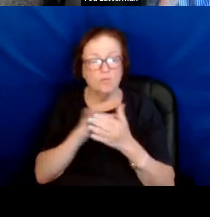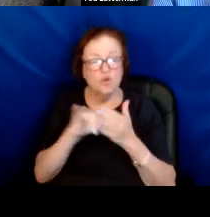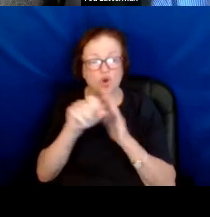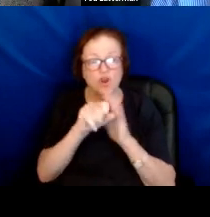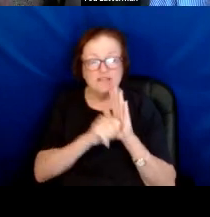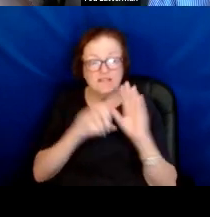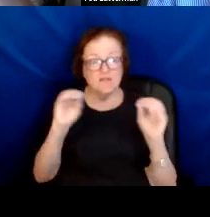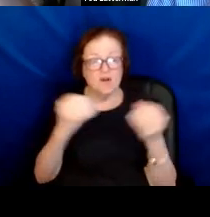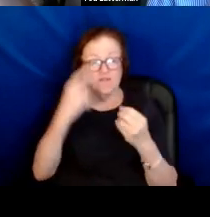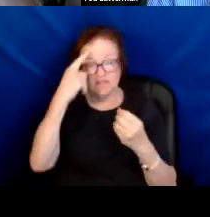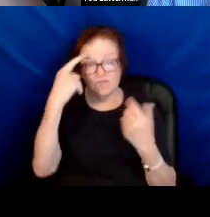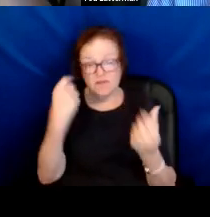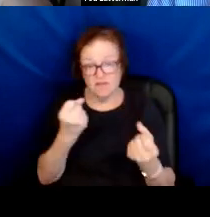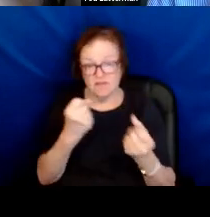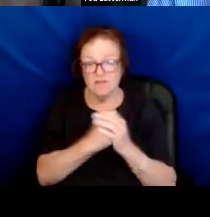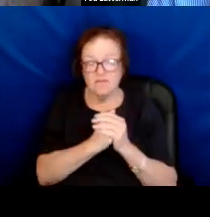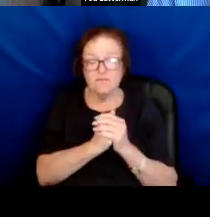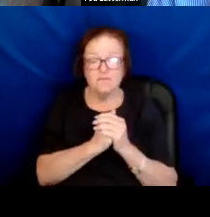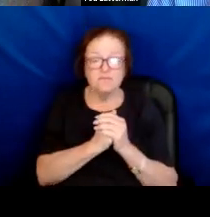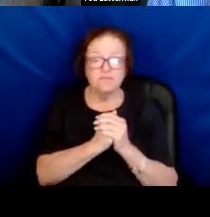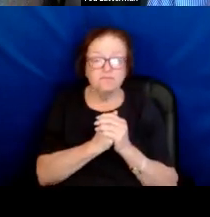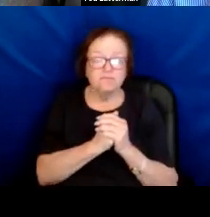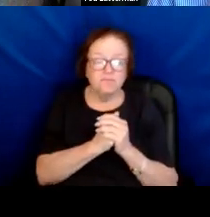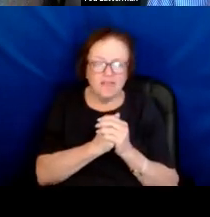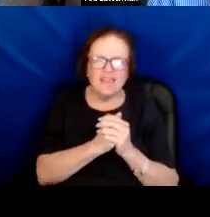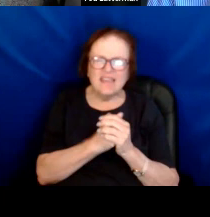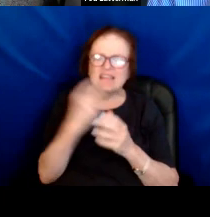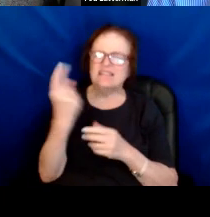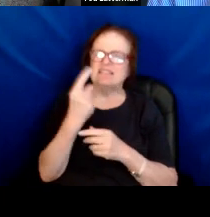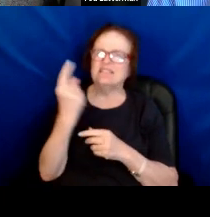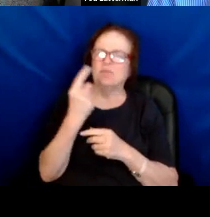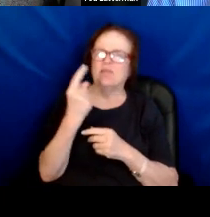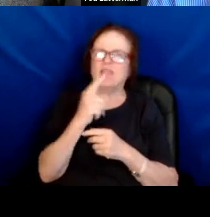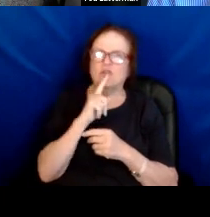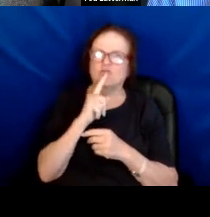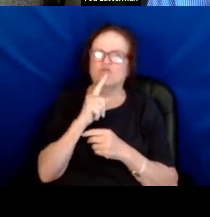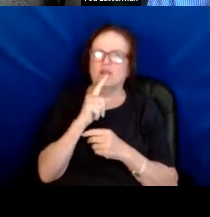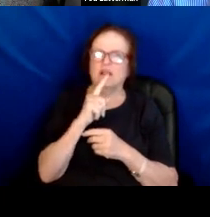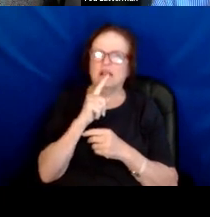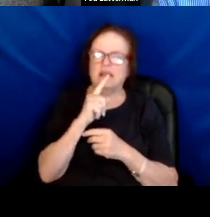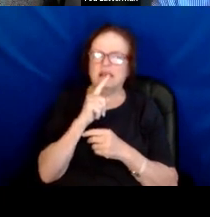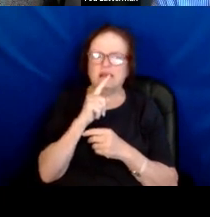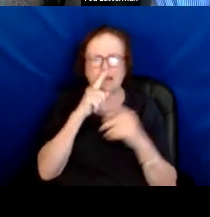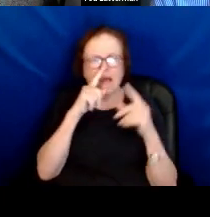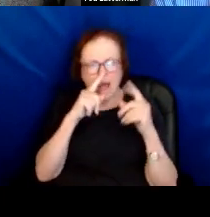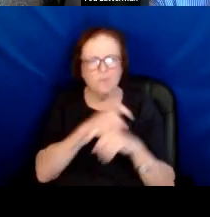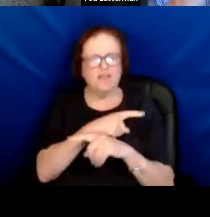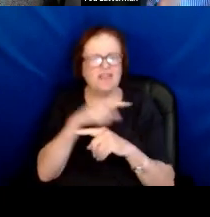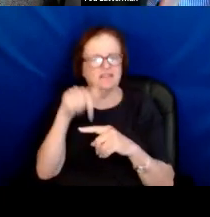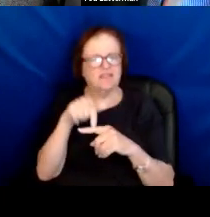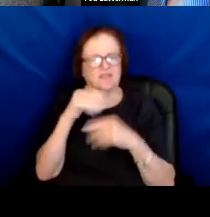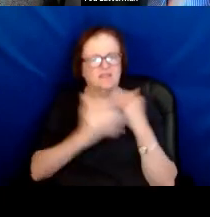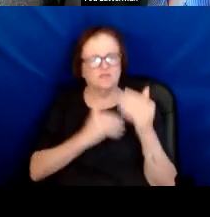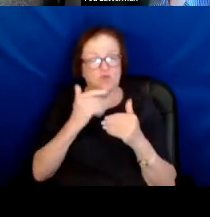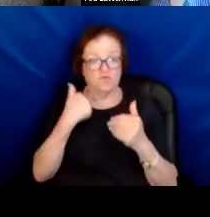Health. And one thing that really complicates doing this